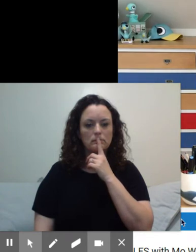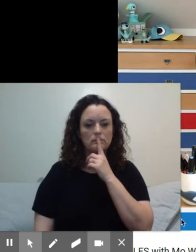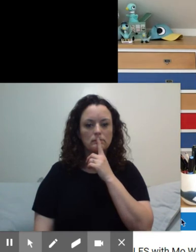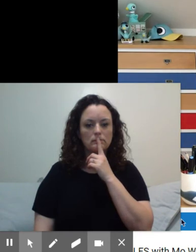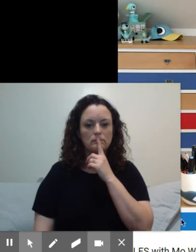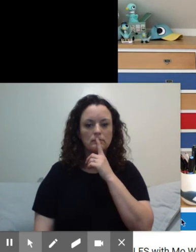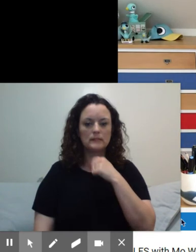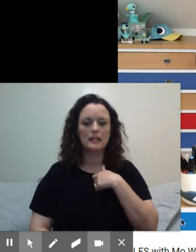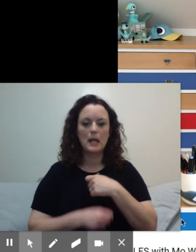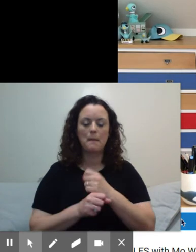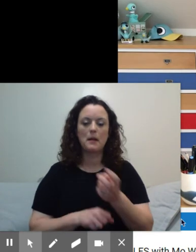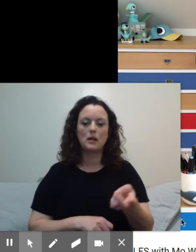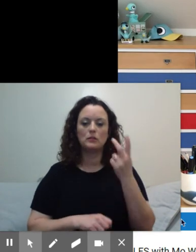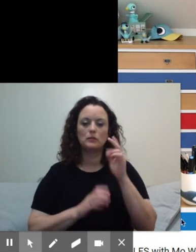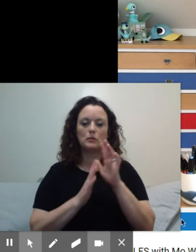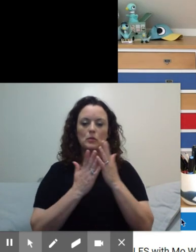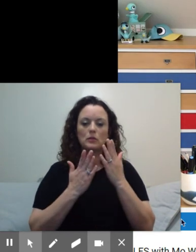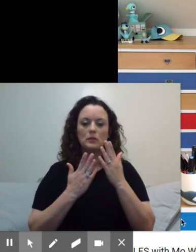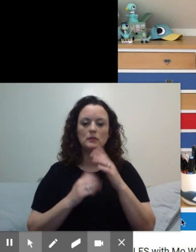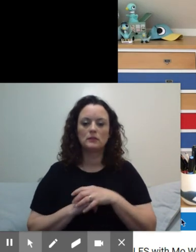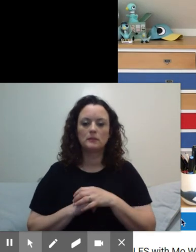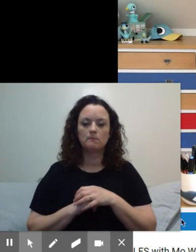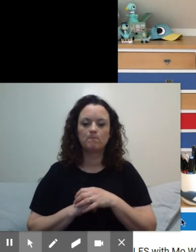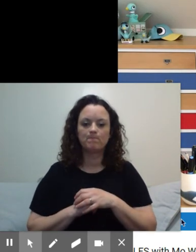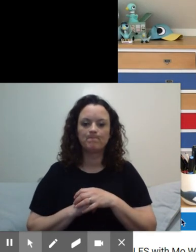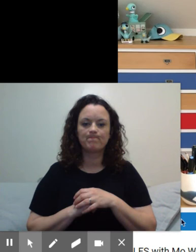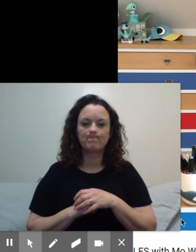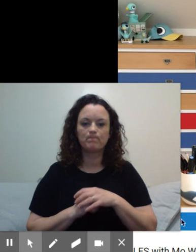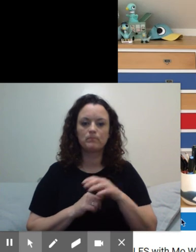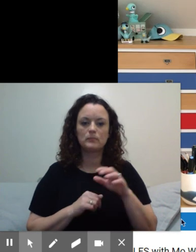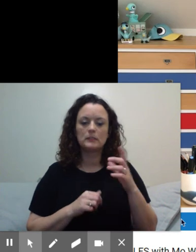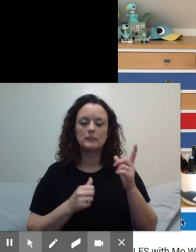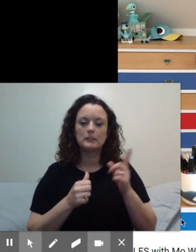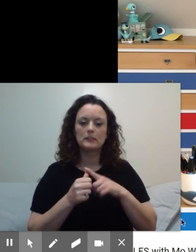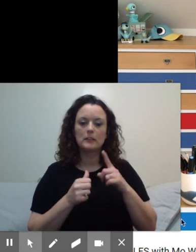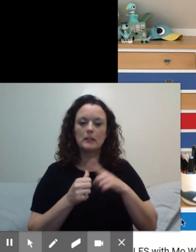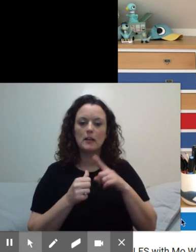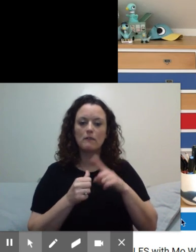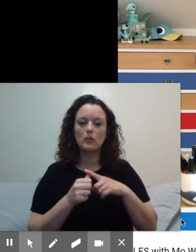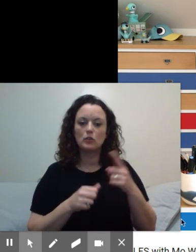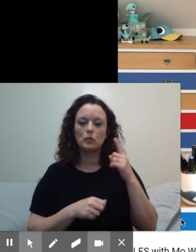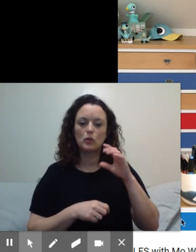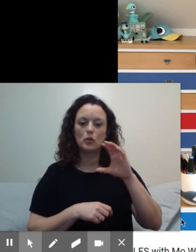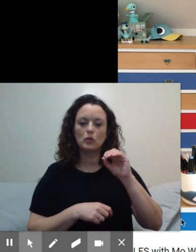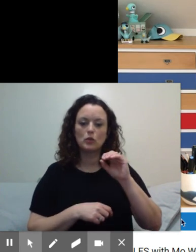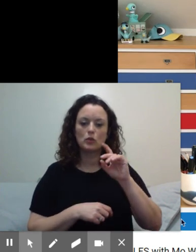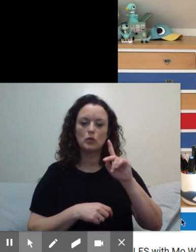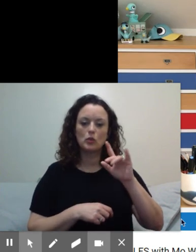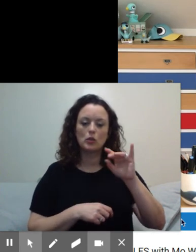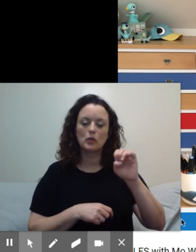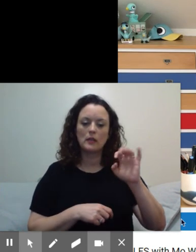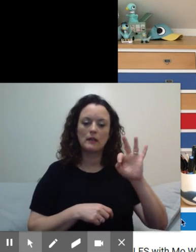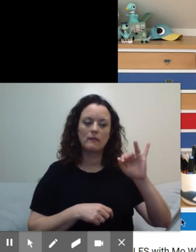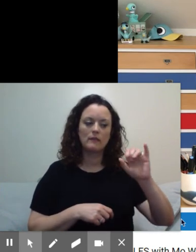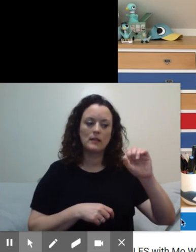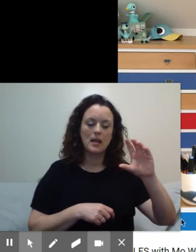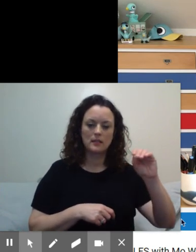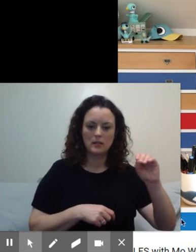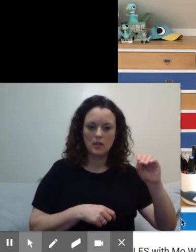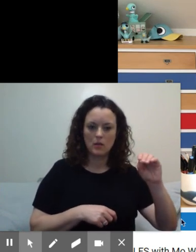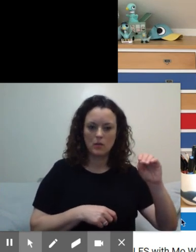These are the Elephant and Piggy Like Reading books. He did the very first one, The Cookie Fiasco, which